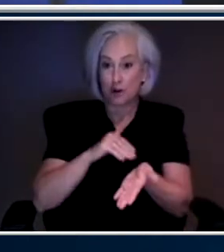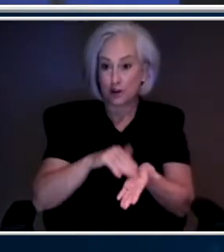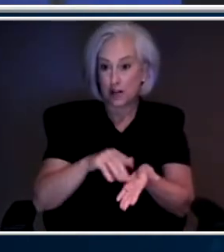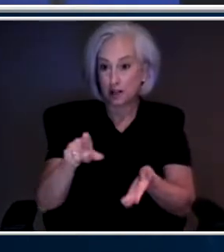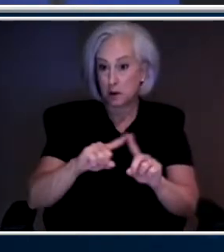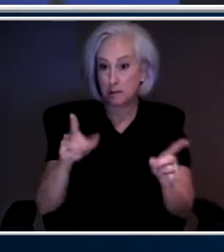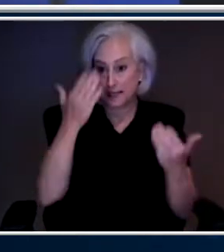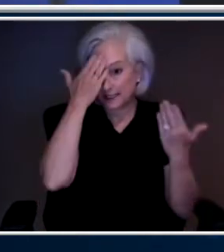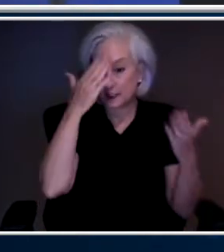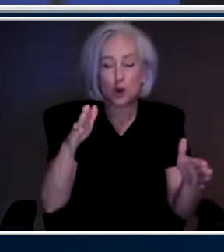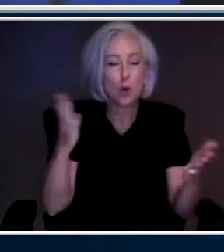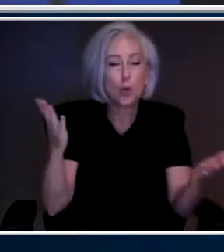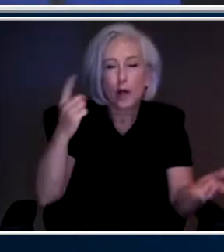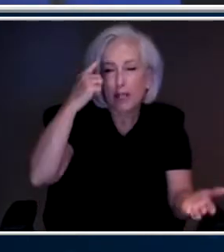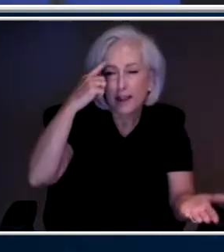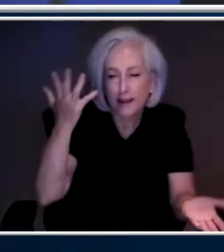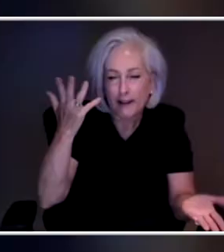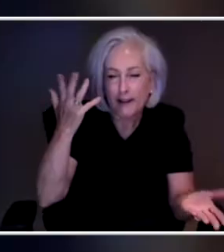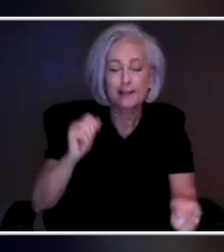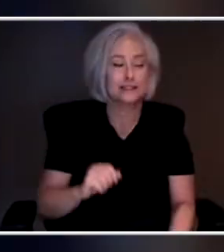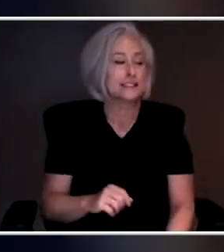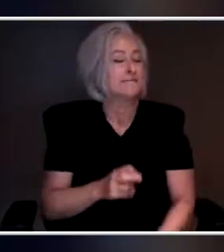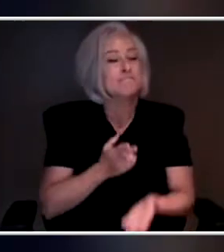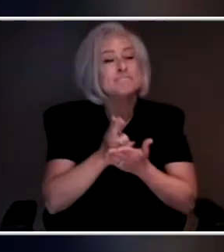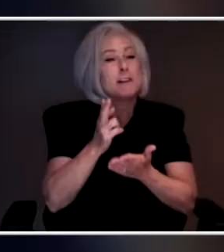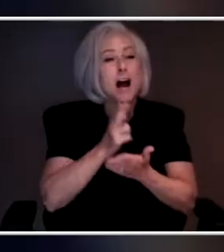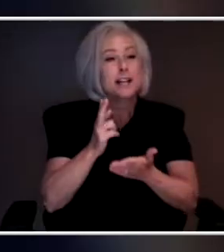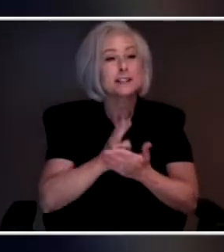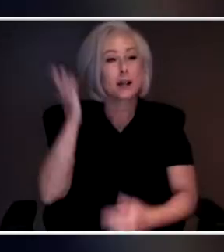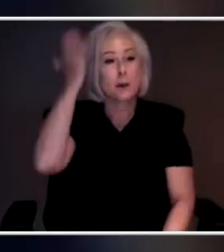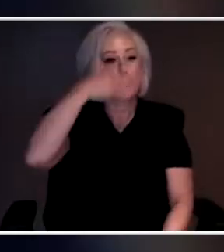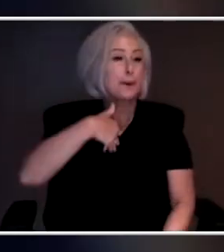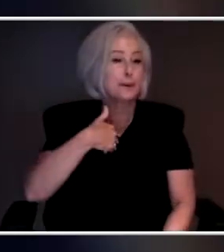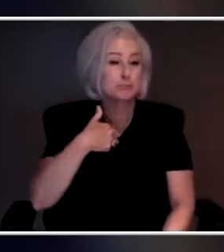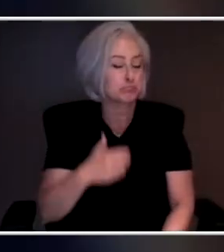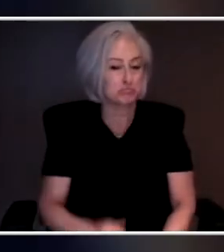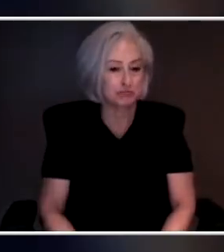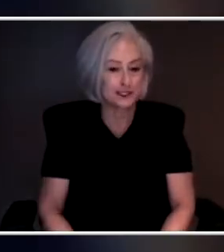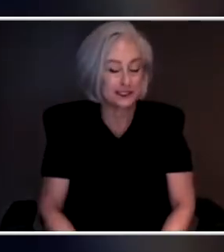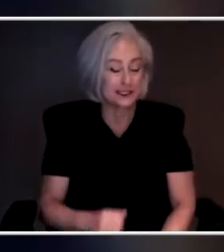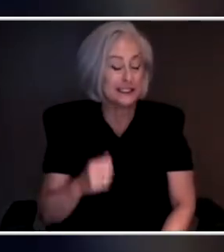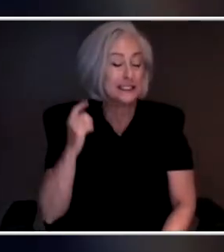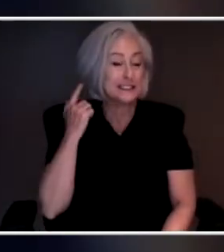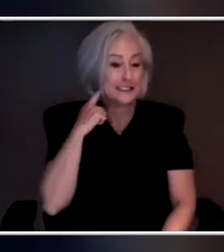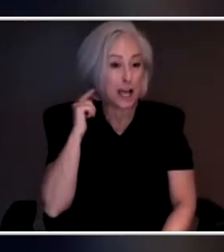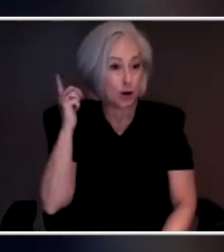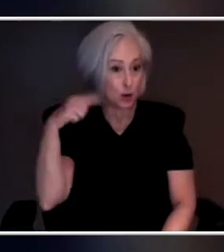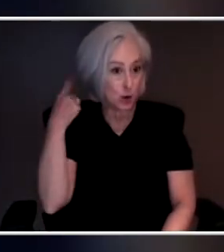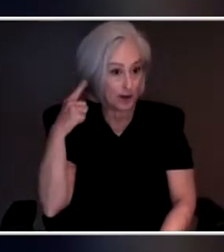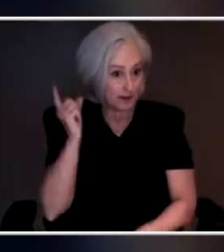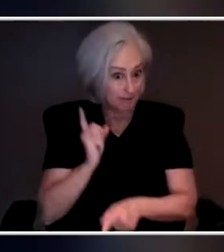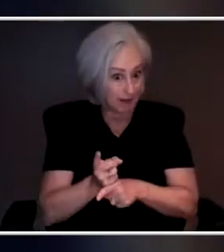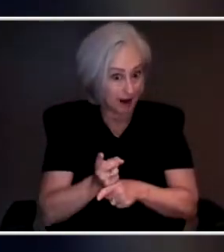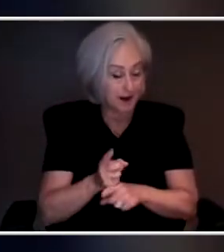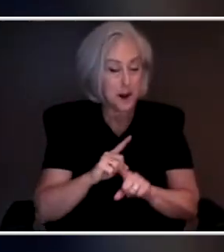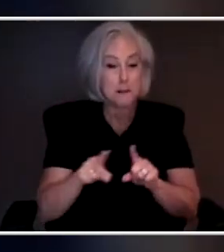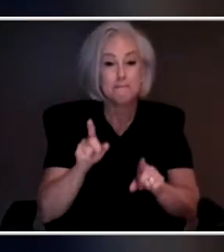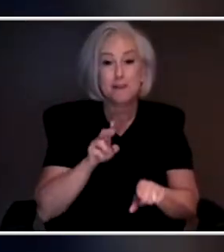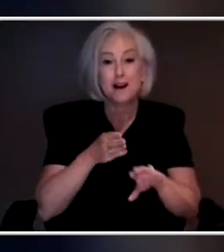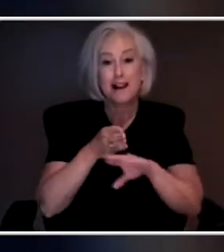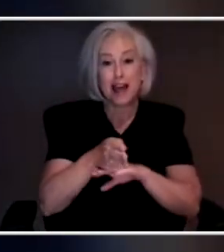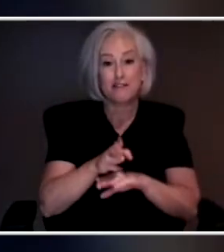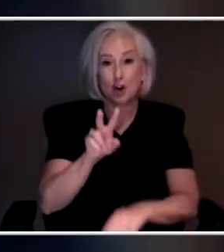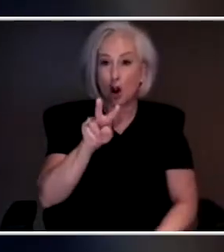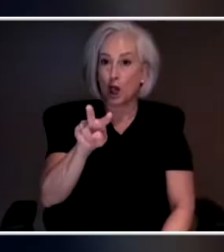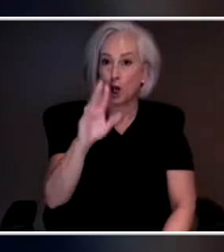you thinking? You know, honestly, I was completely oblivious, which sounds ridiculous because then afterwards I'm looking at myself and going,